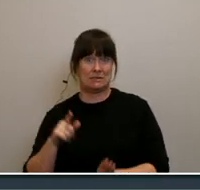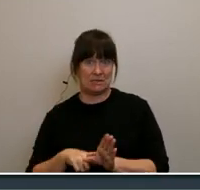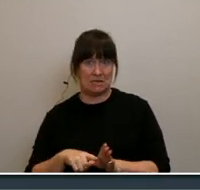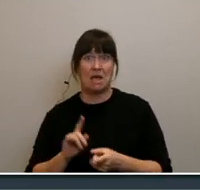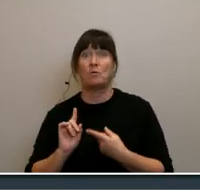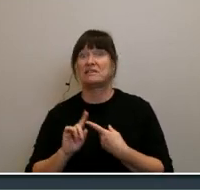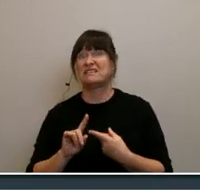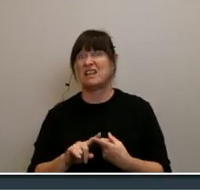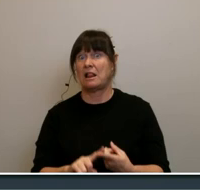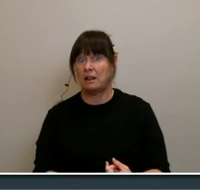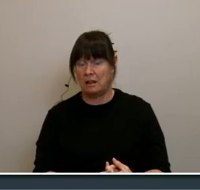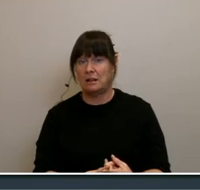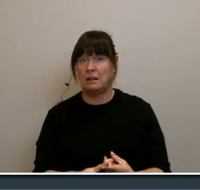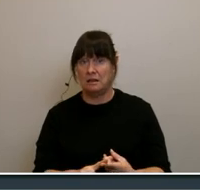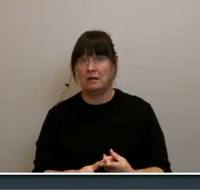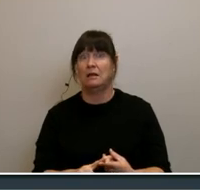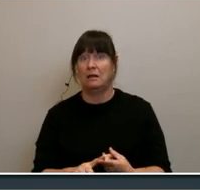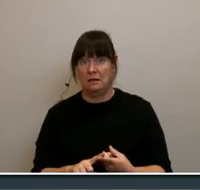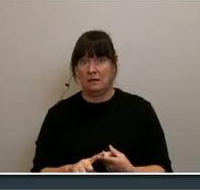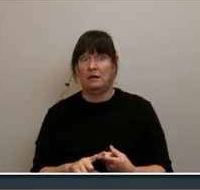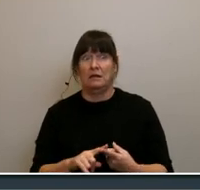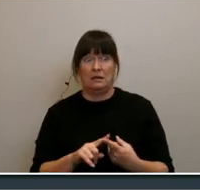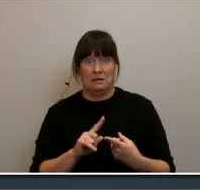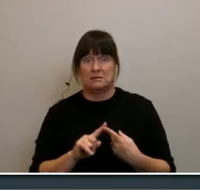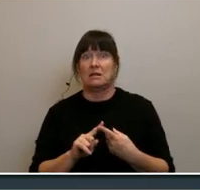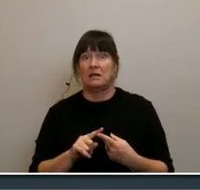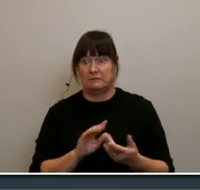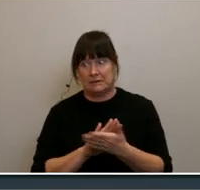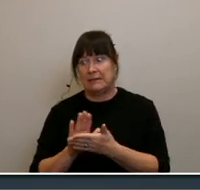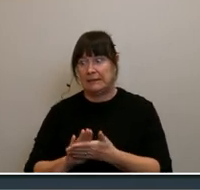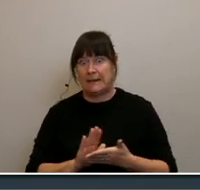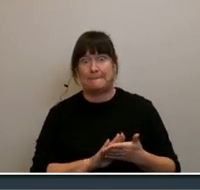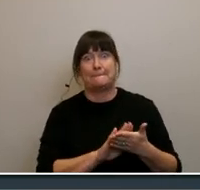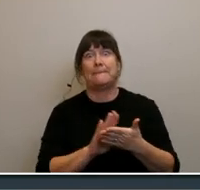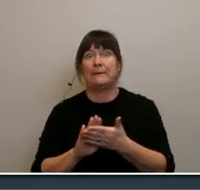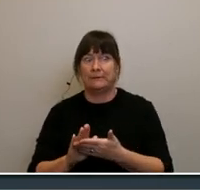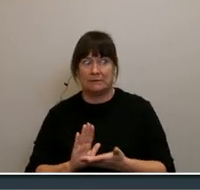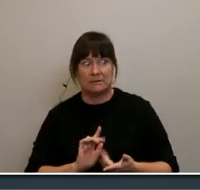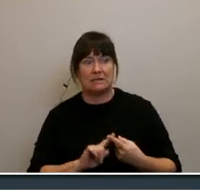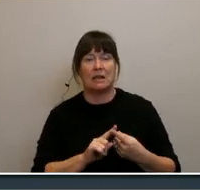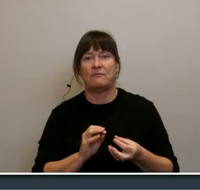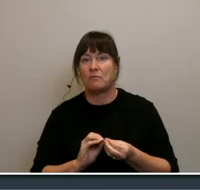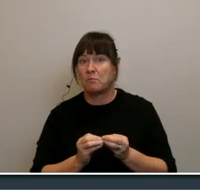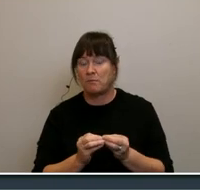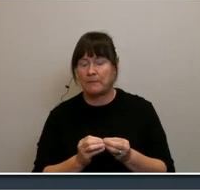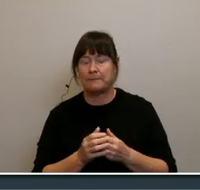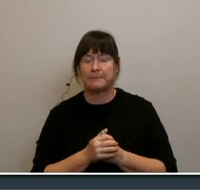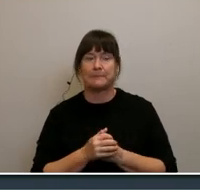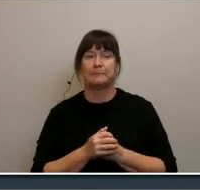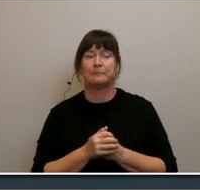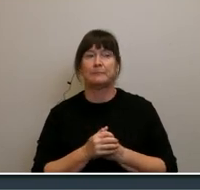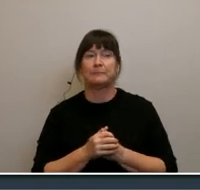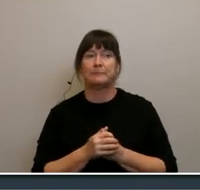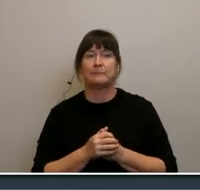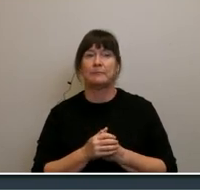We're still getting, having cleanup methods and issues in that. I